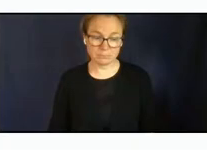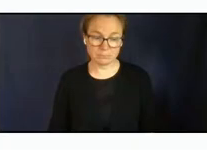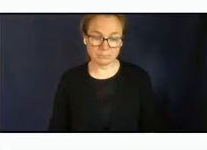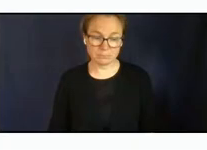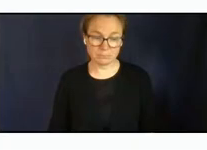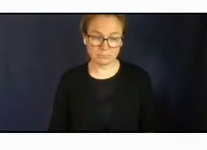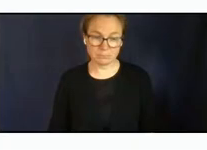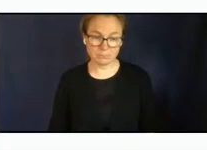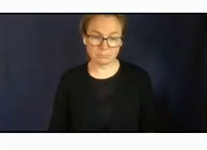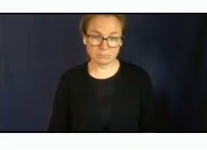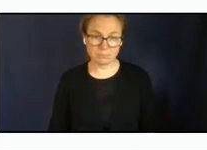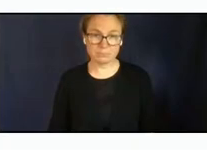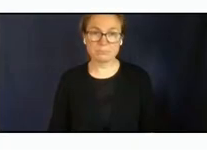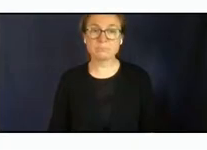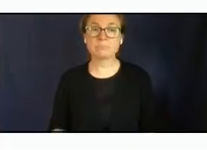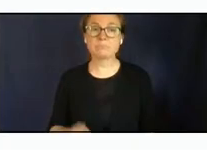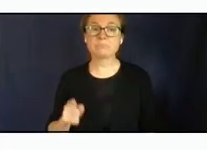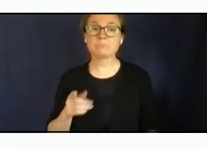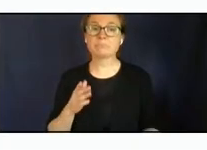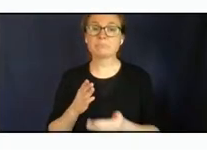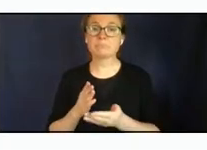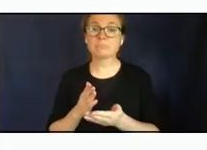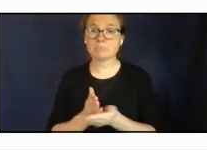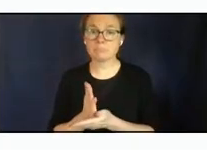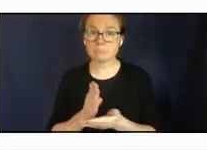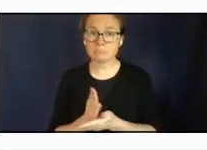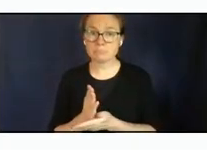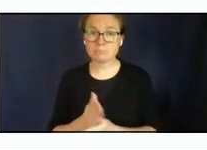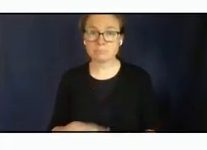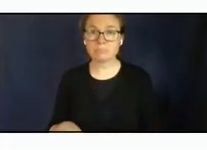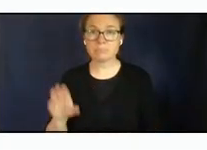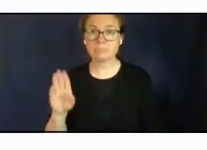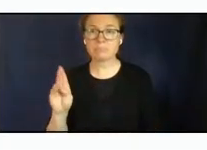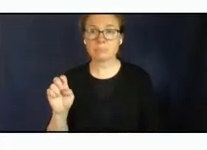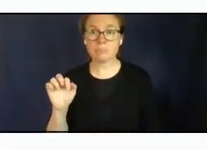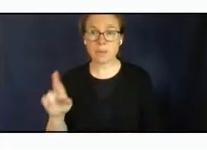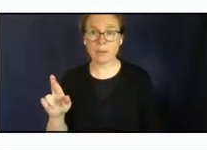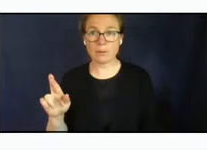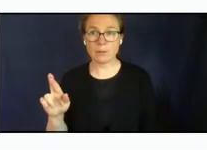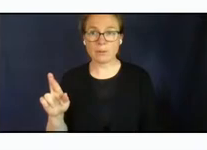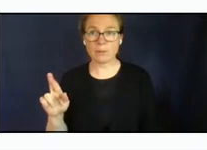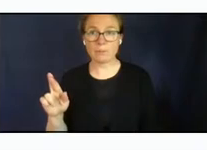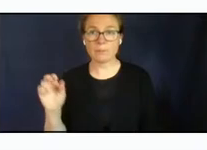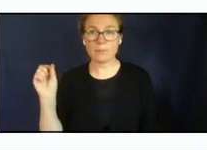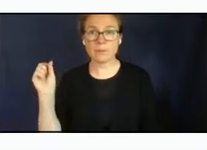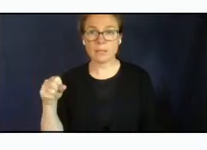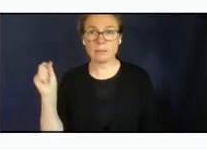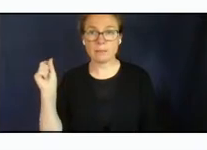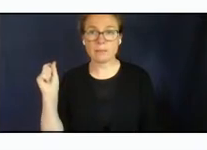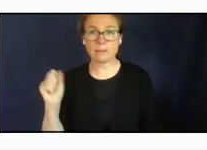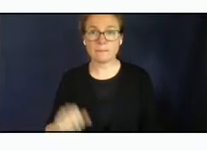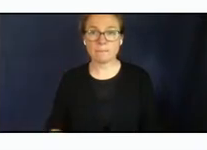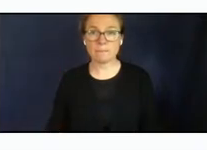All right. Director Beyer. Aye.